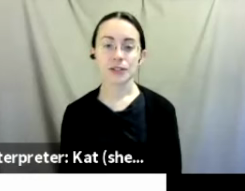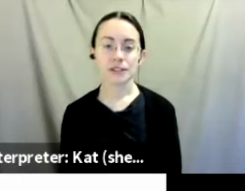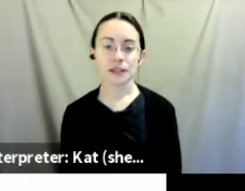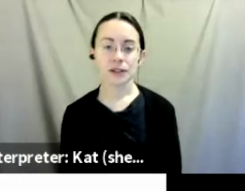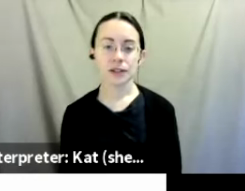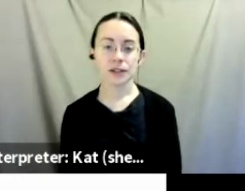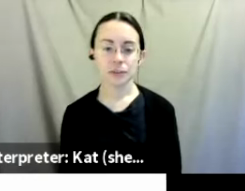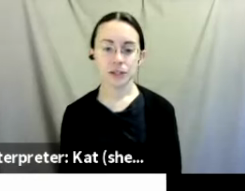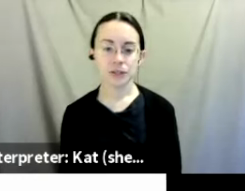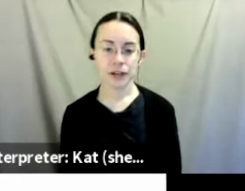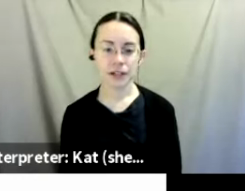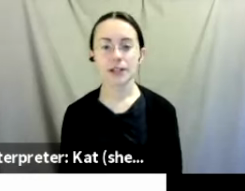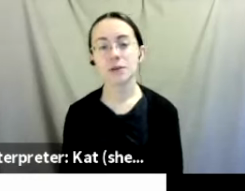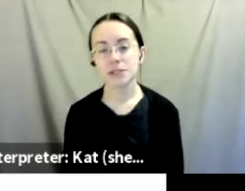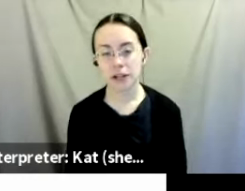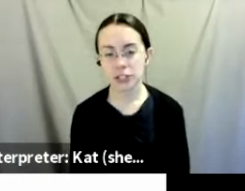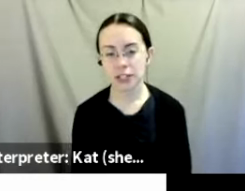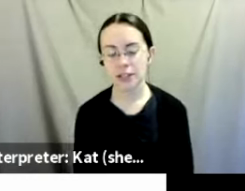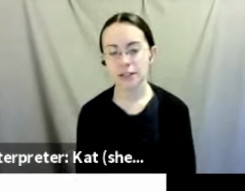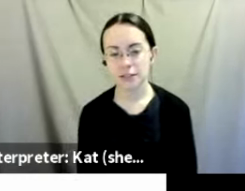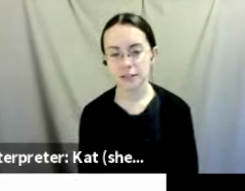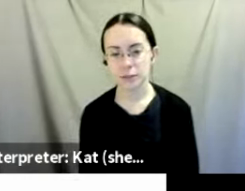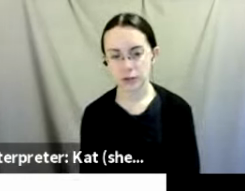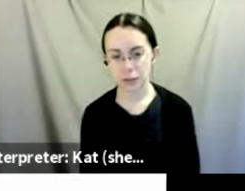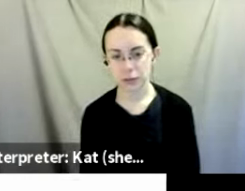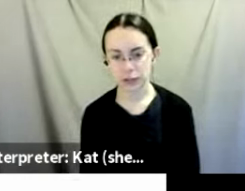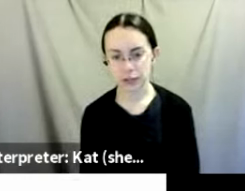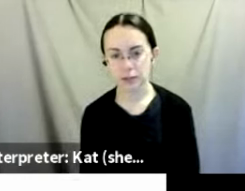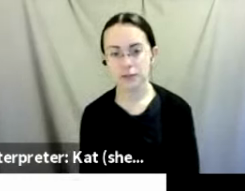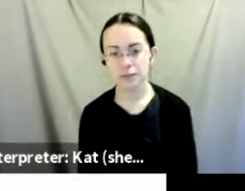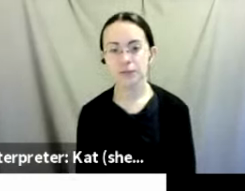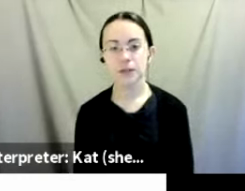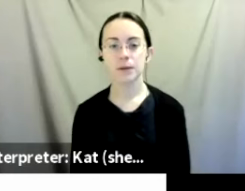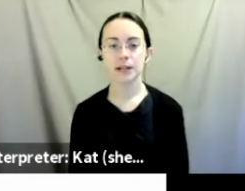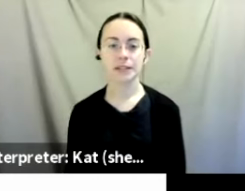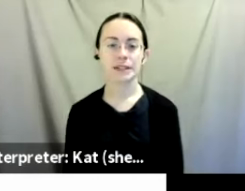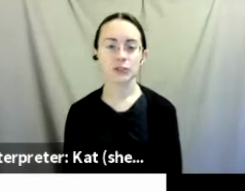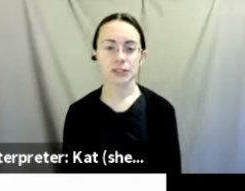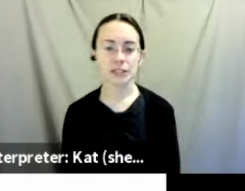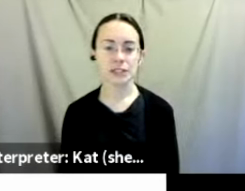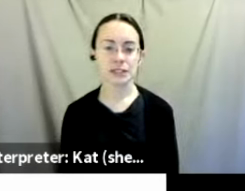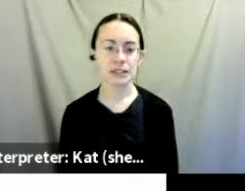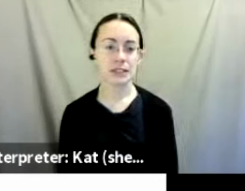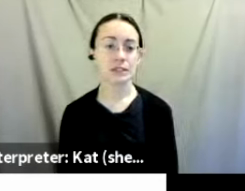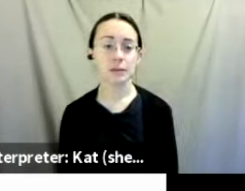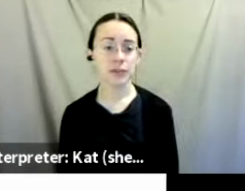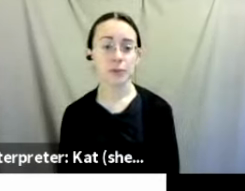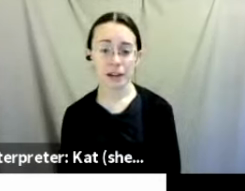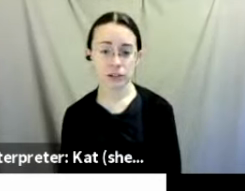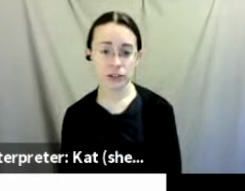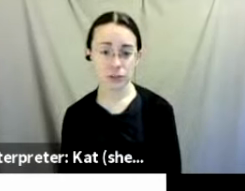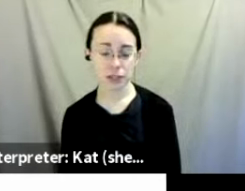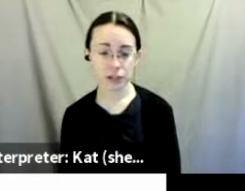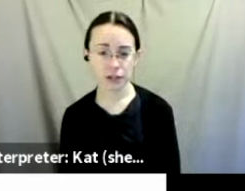And you can see here that there is a bit of divide, and I want to caution again that this is a small sample size. But it's interesting to see some of